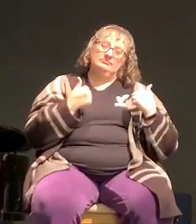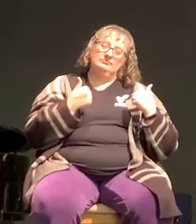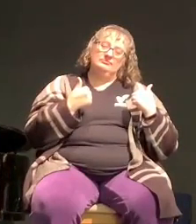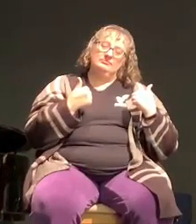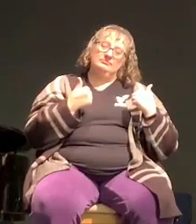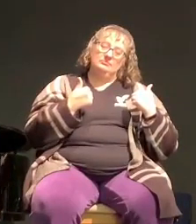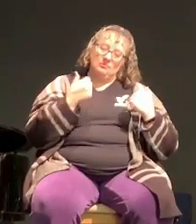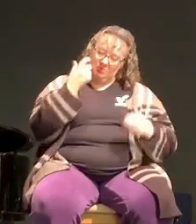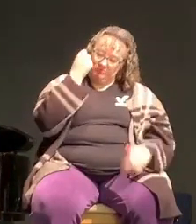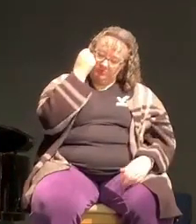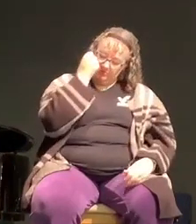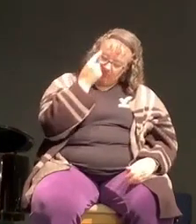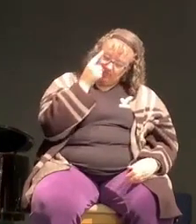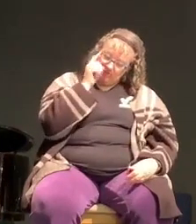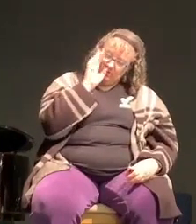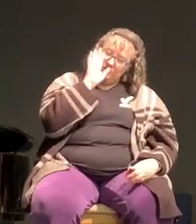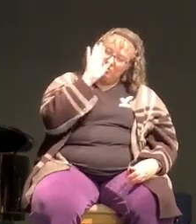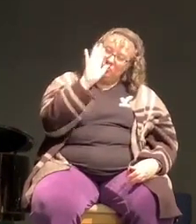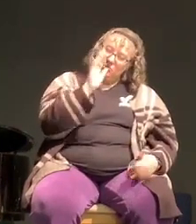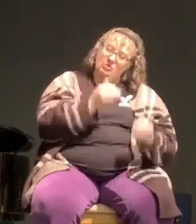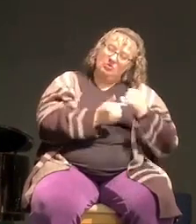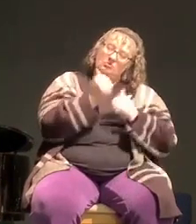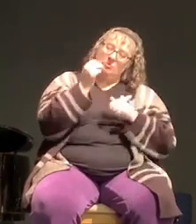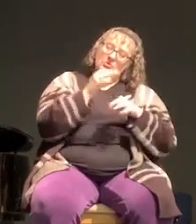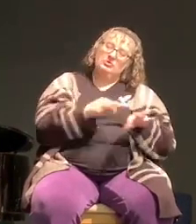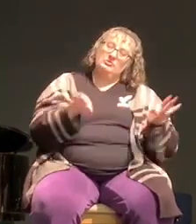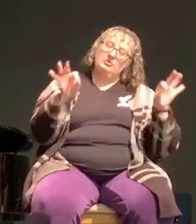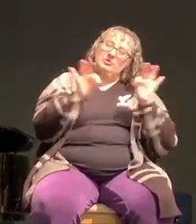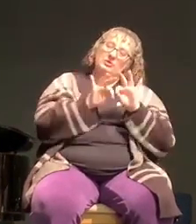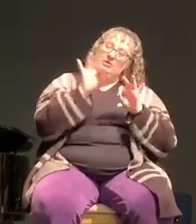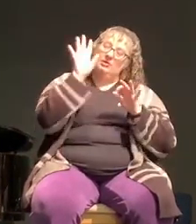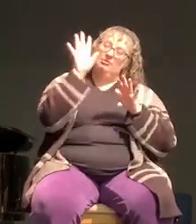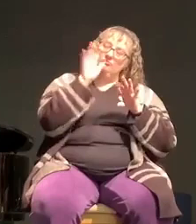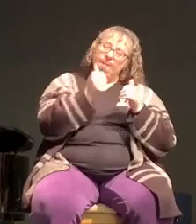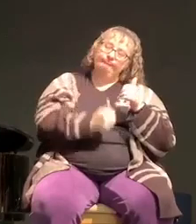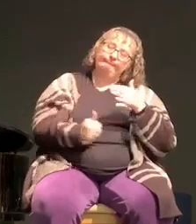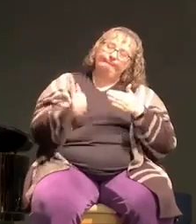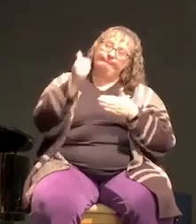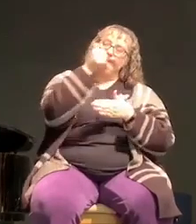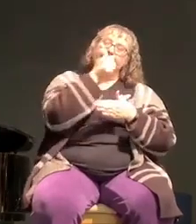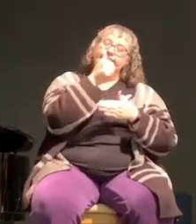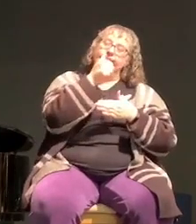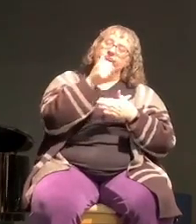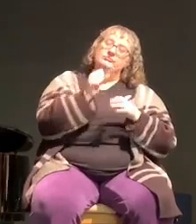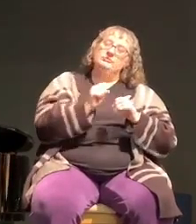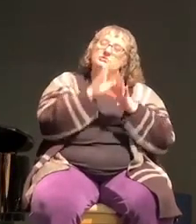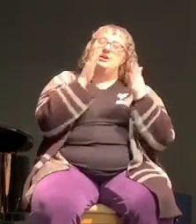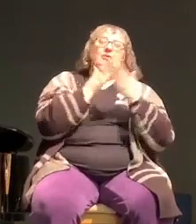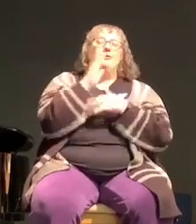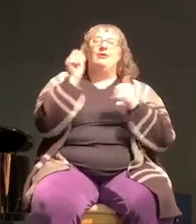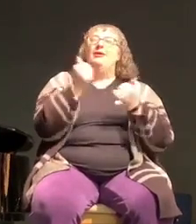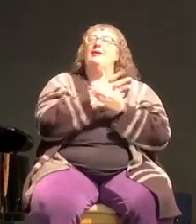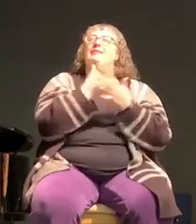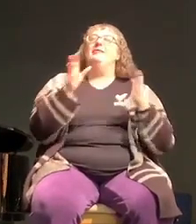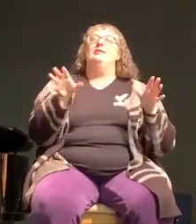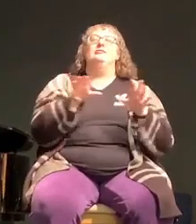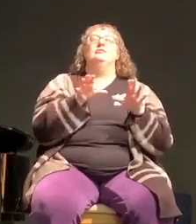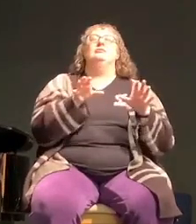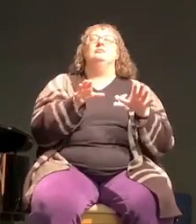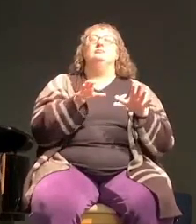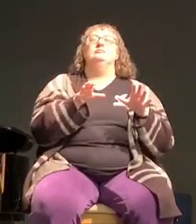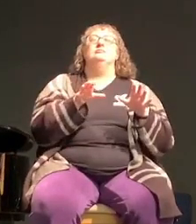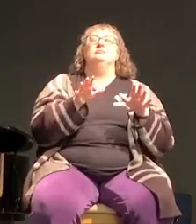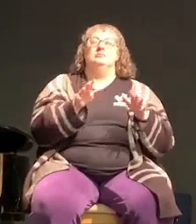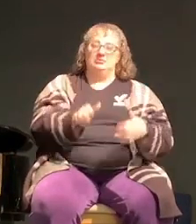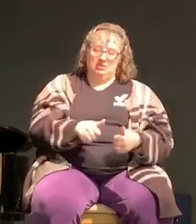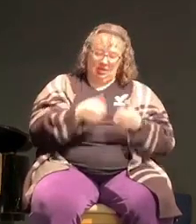Once we realize that you are the most important thing and we make you first, it's going to shine through everything we do.